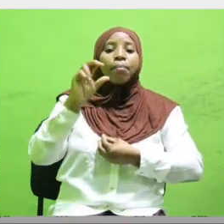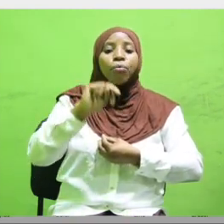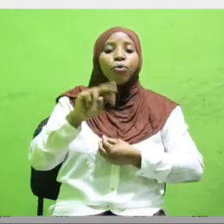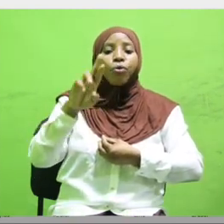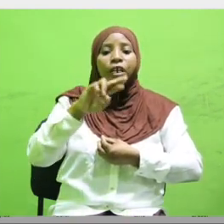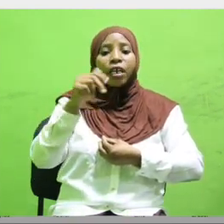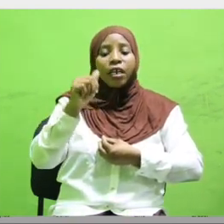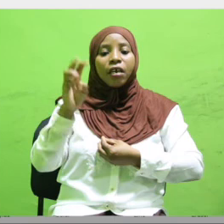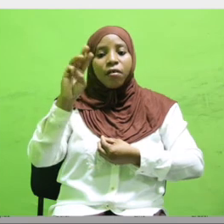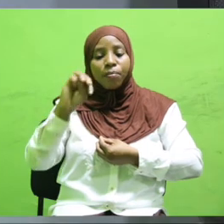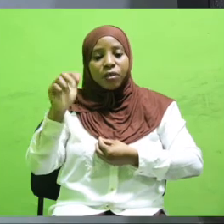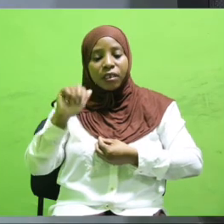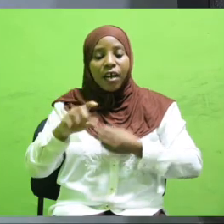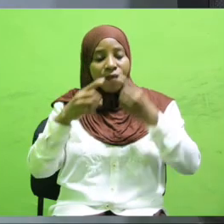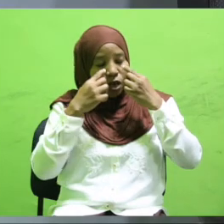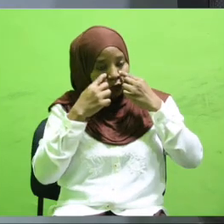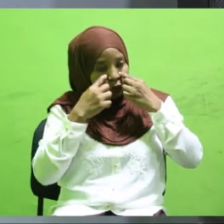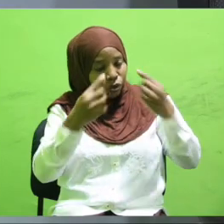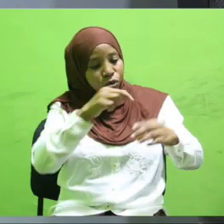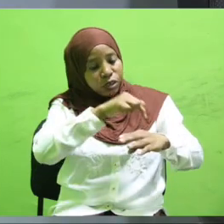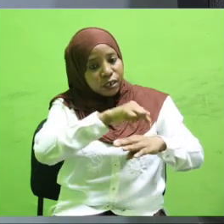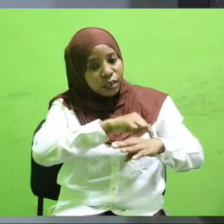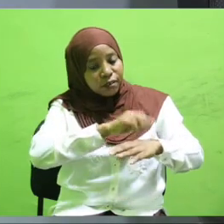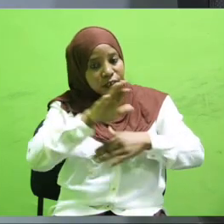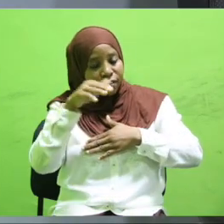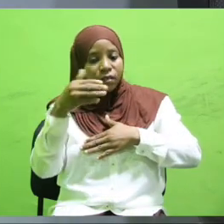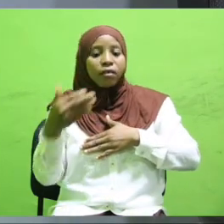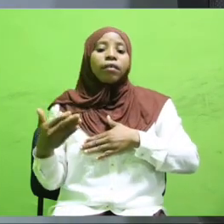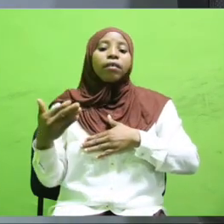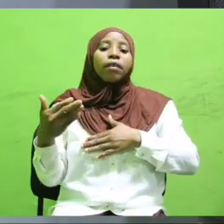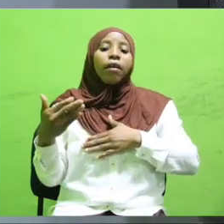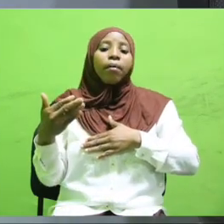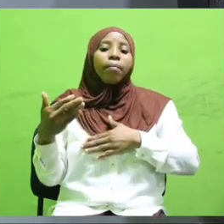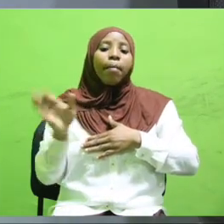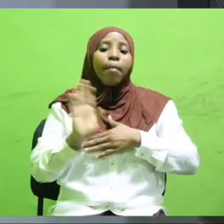to delve into questions brought into the Form 2 syllabus.